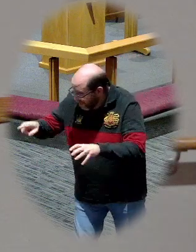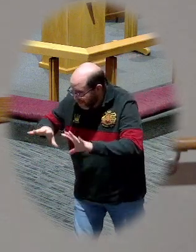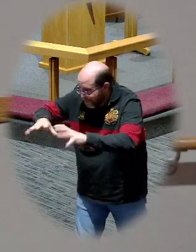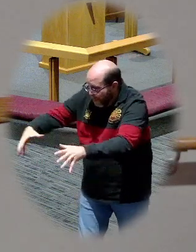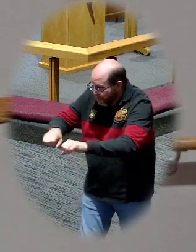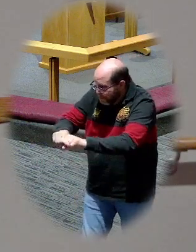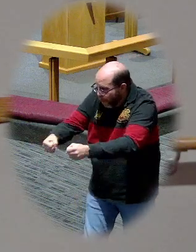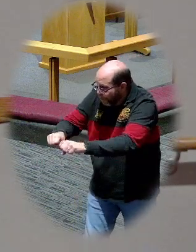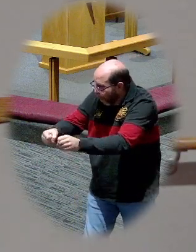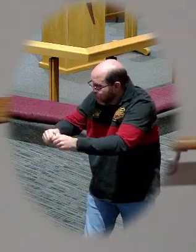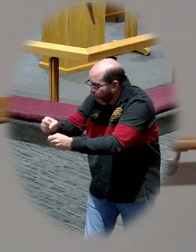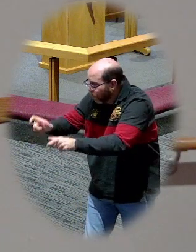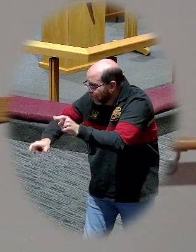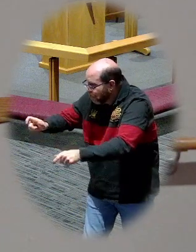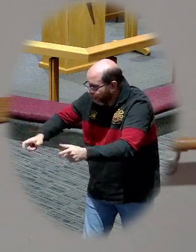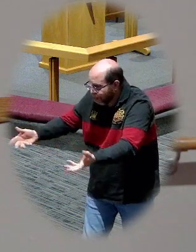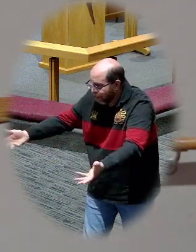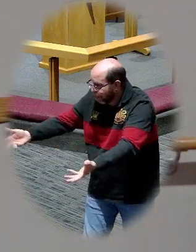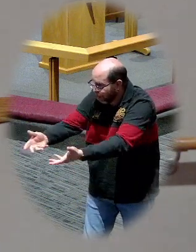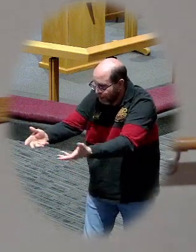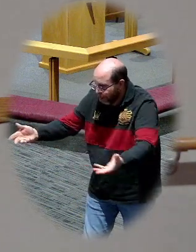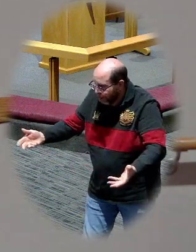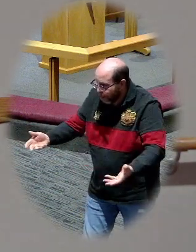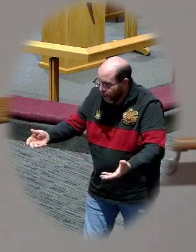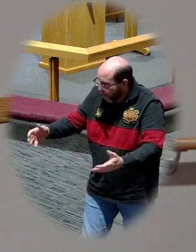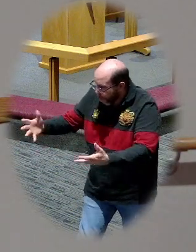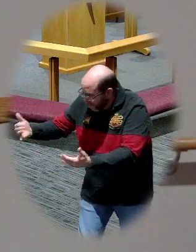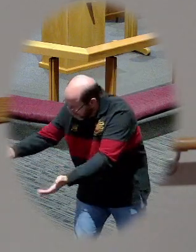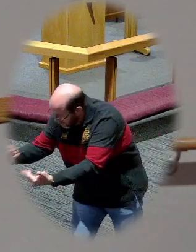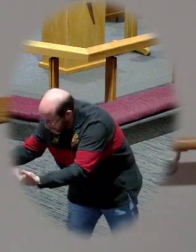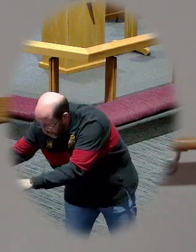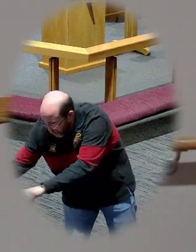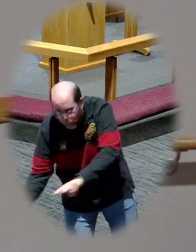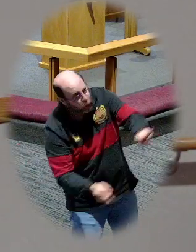together, as heralds for the Prince of Peace?